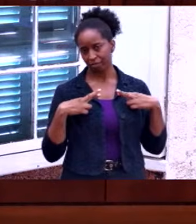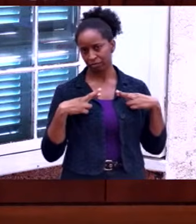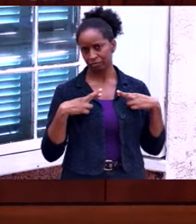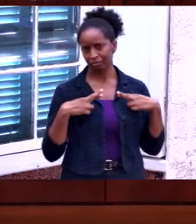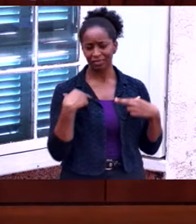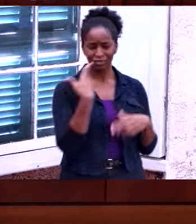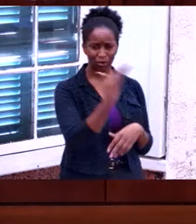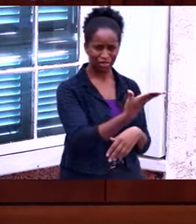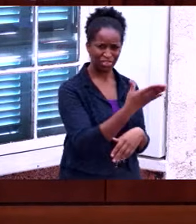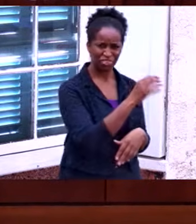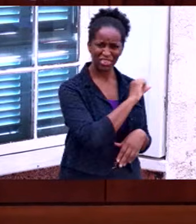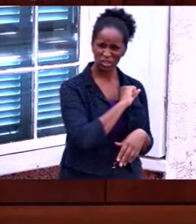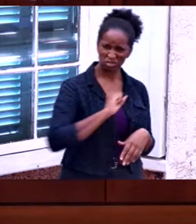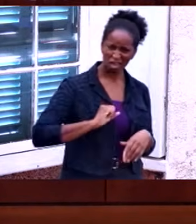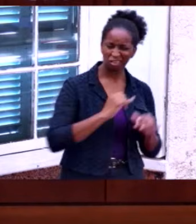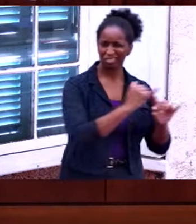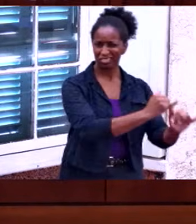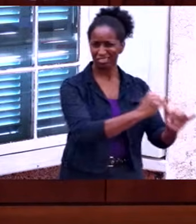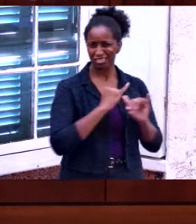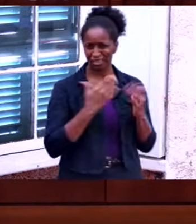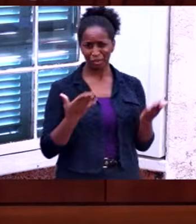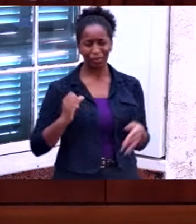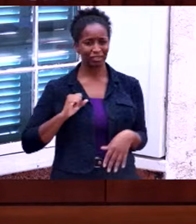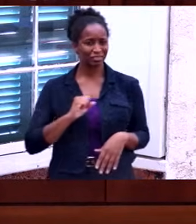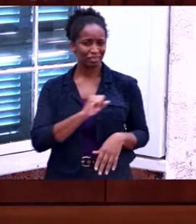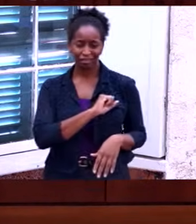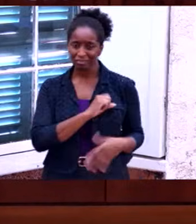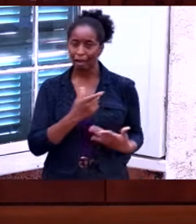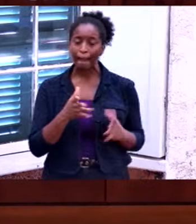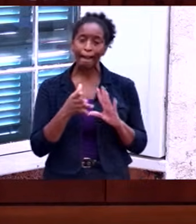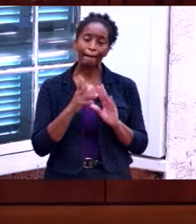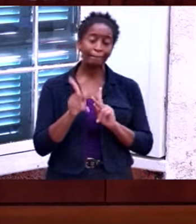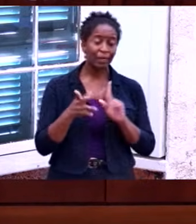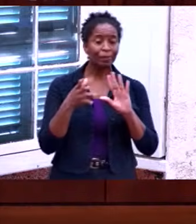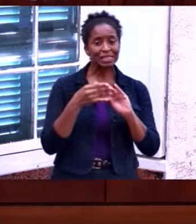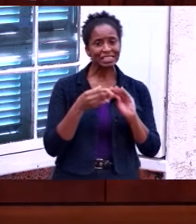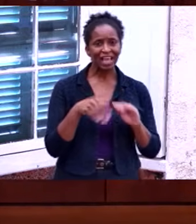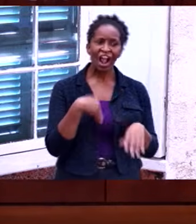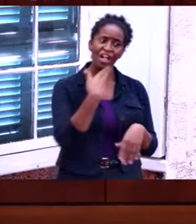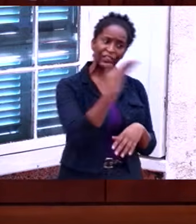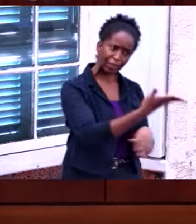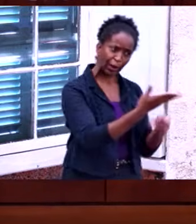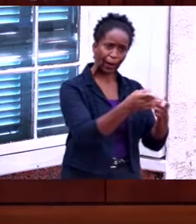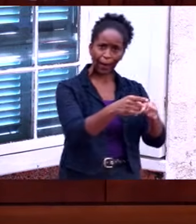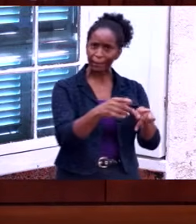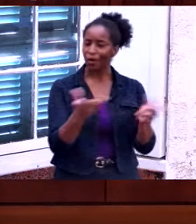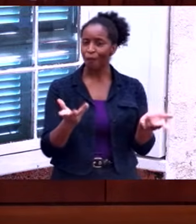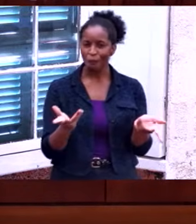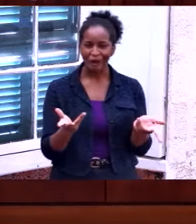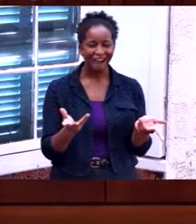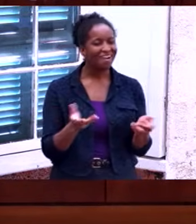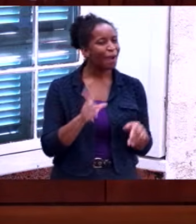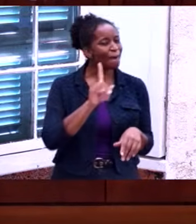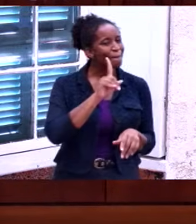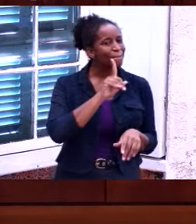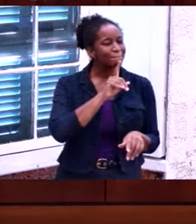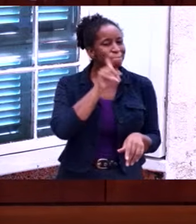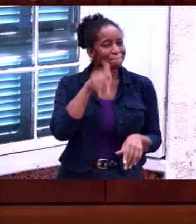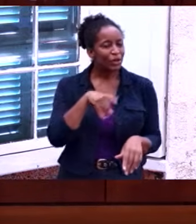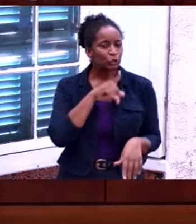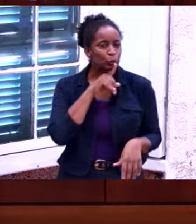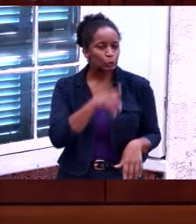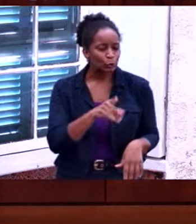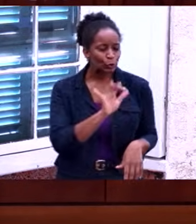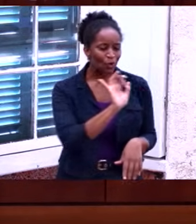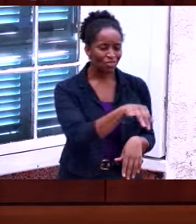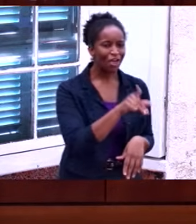pull things out of a hat to ensure that we are not misleading the public and that we are comparing apples with apples. And I certainly wanted to take that time